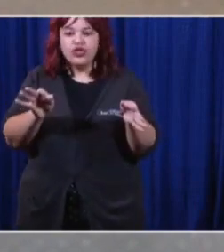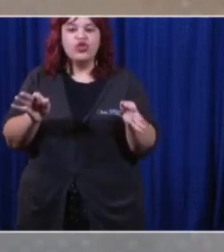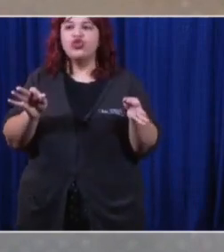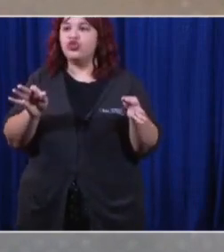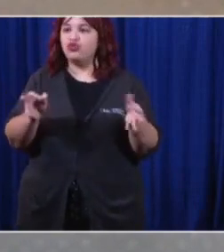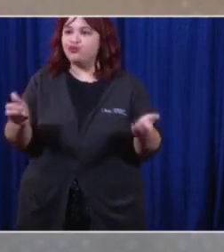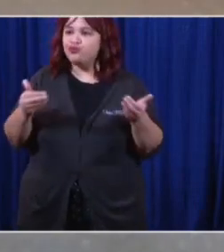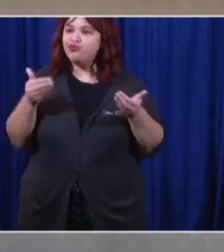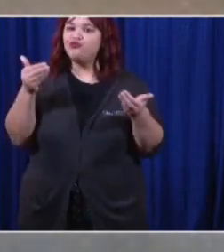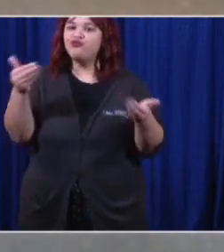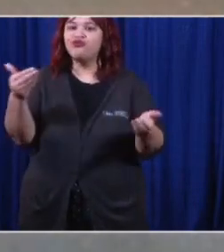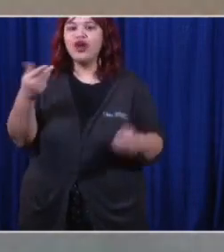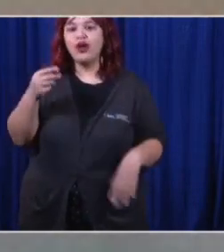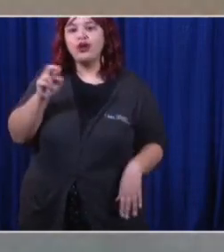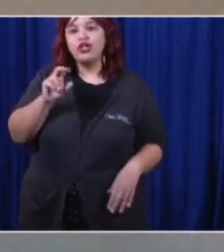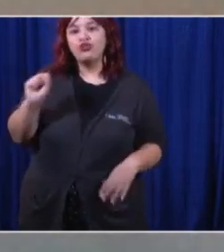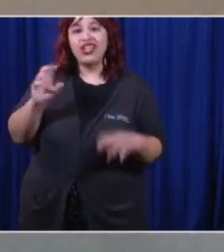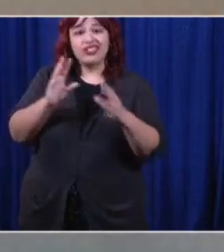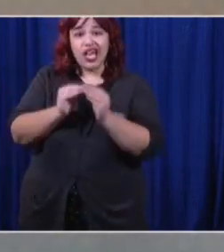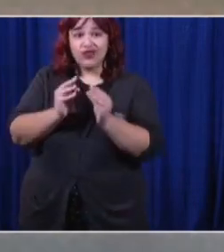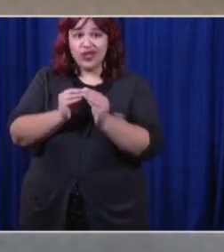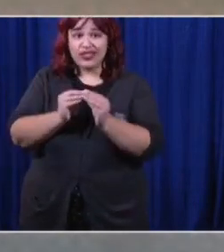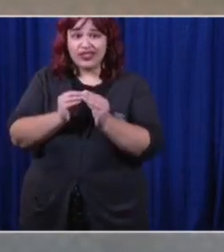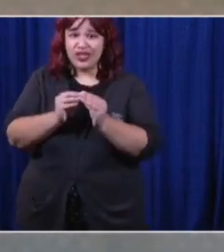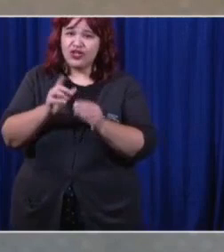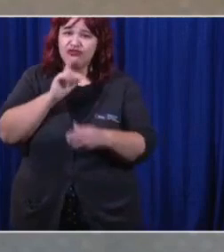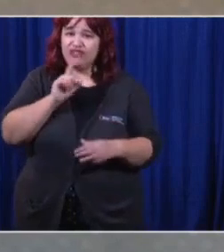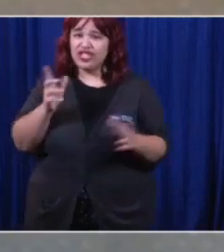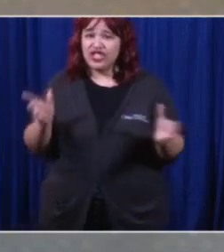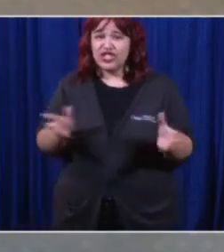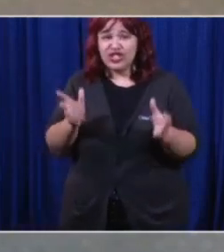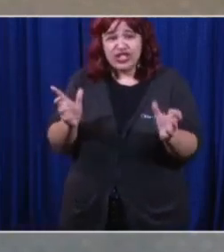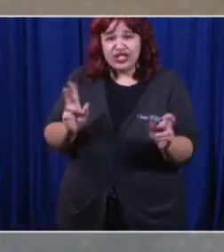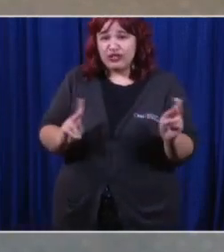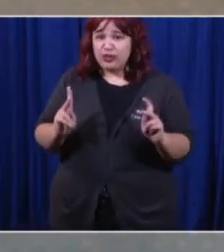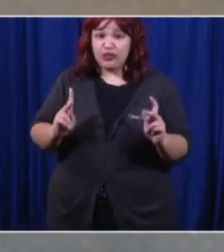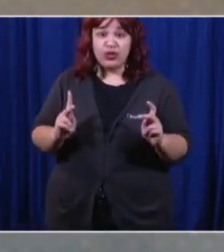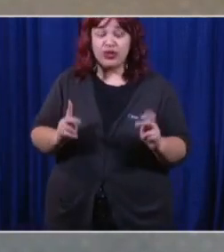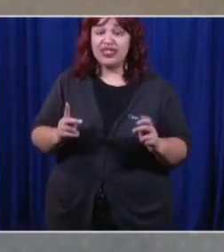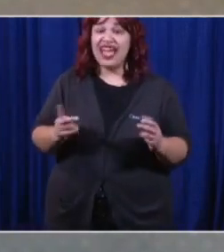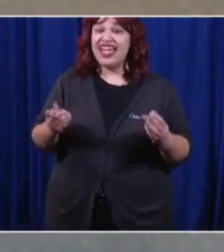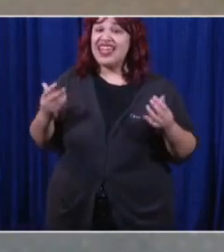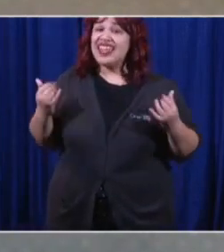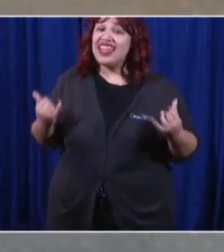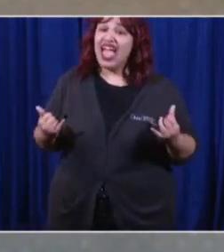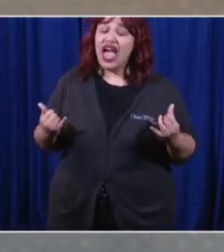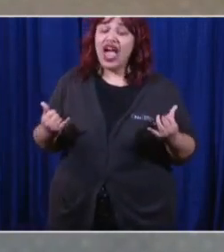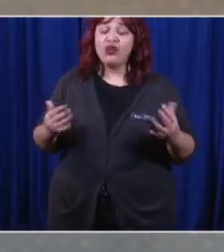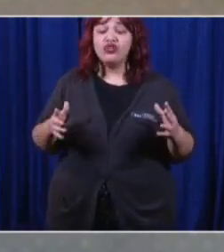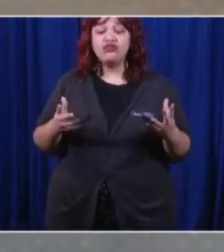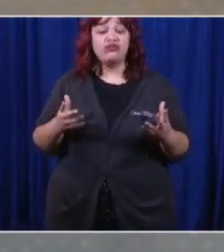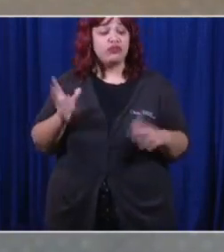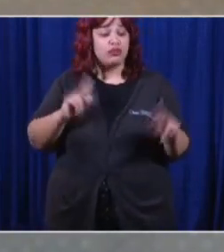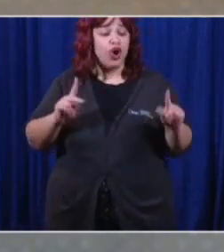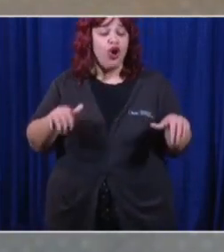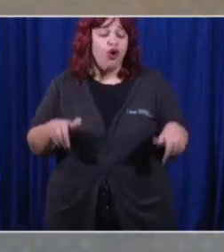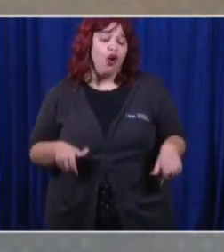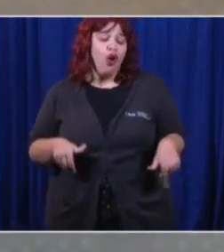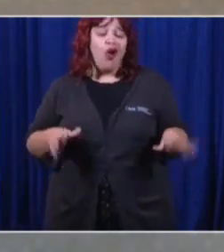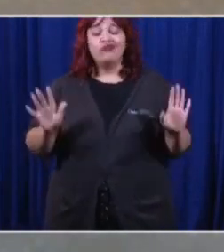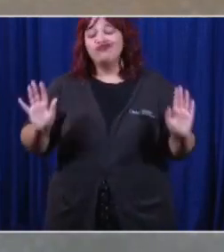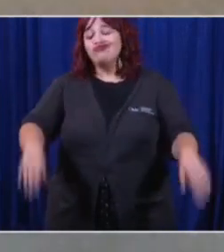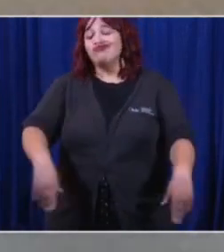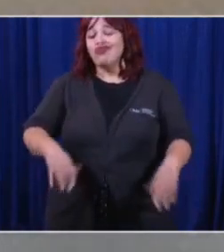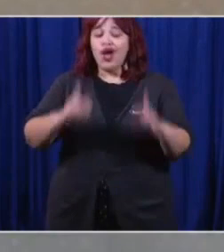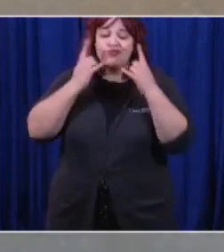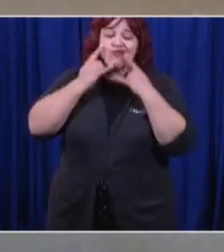that now is not the time to give up. Now is the time to double down on what we've been doing, particularly since we have an endpoint in sight. If we have a vaccine,